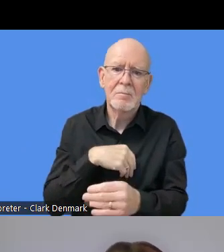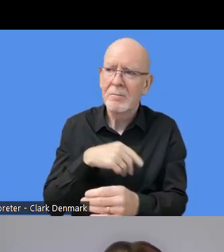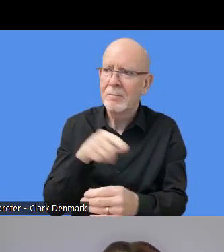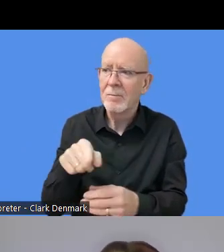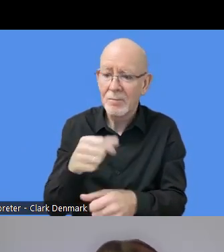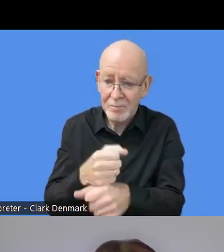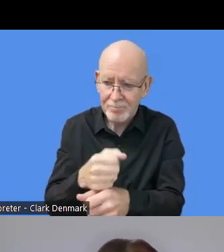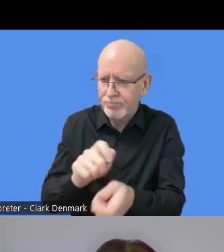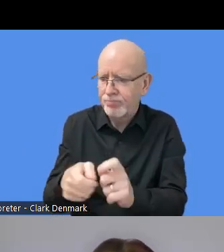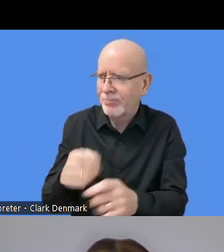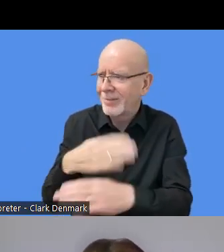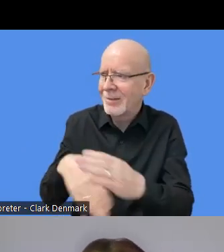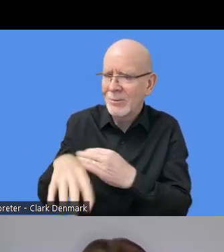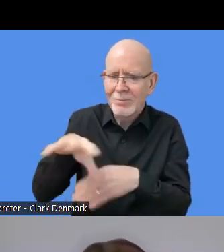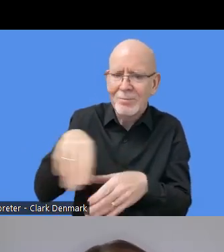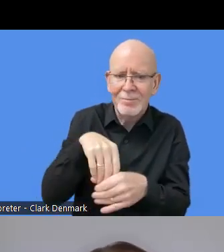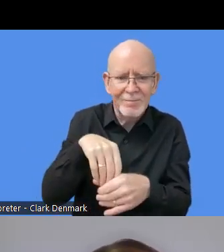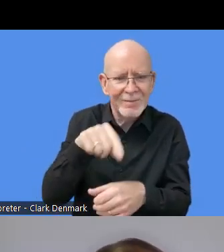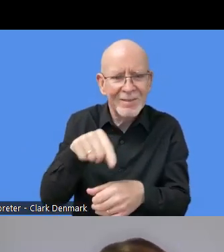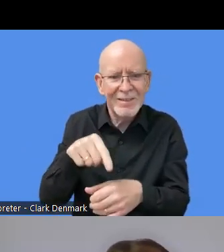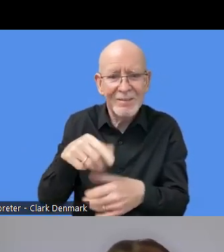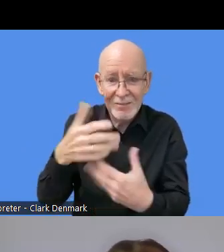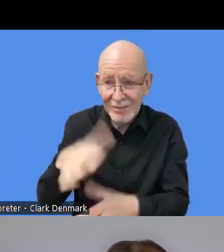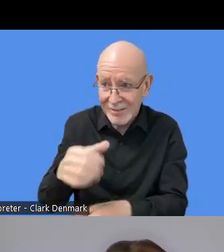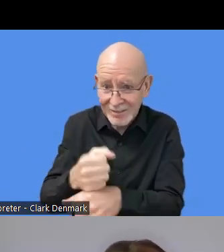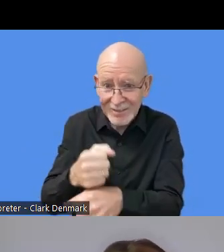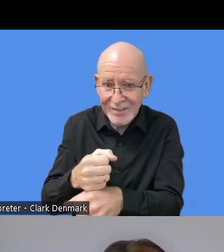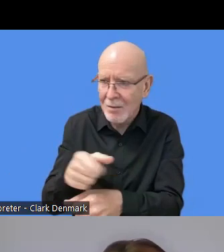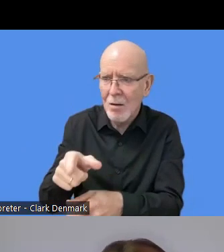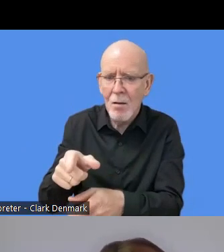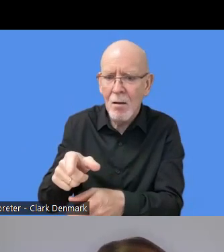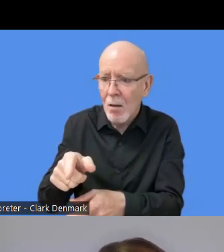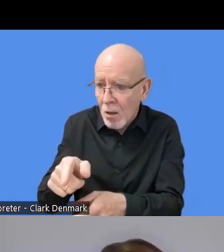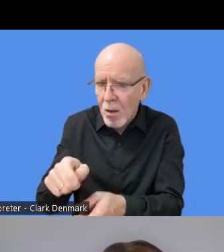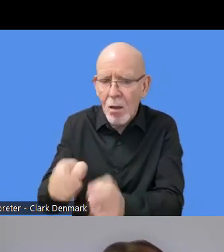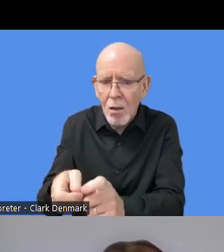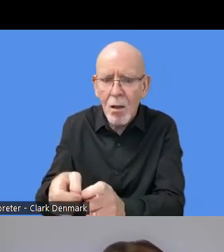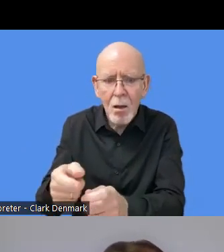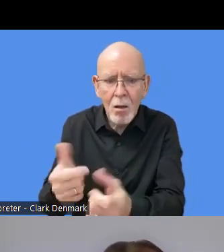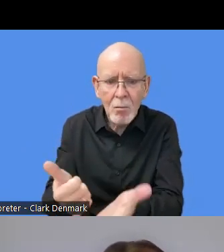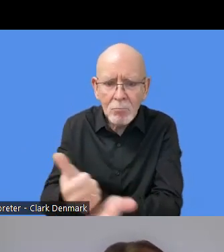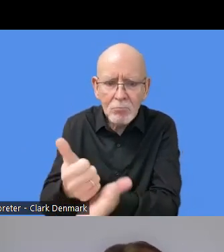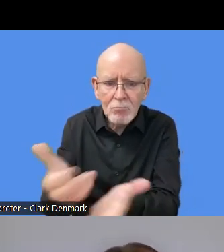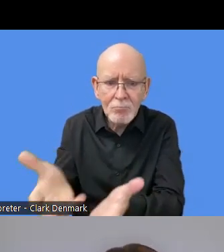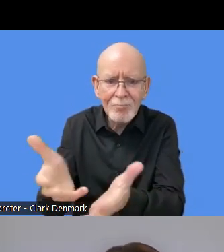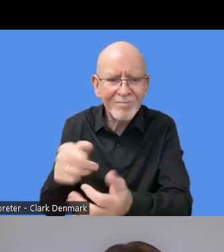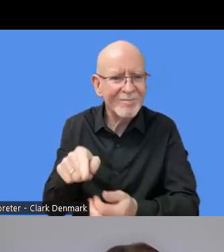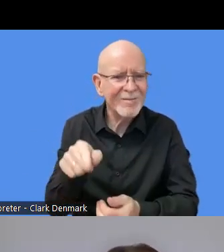have retained their jobs. I will get back to some concrete examples in this area a bit